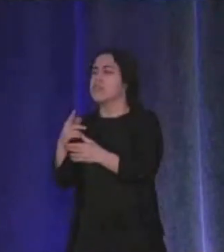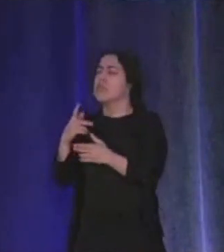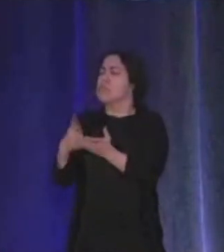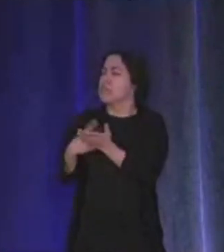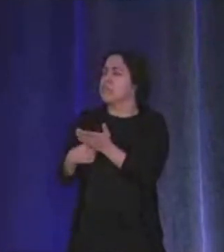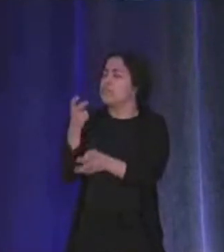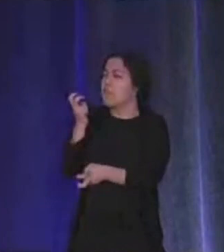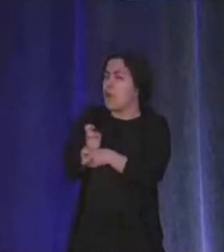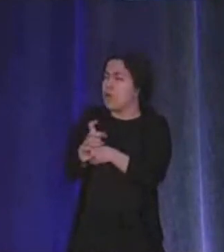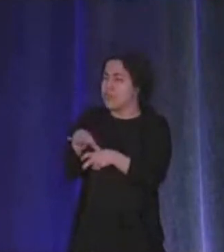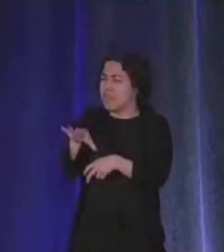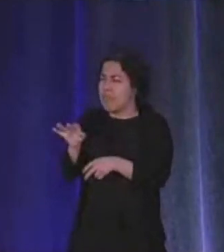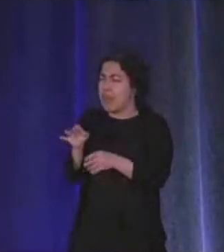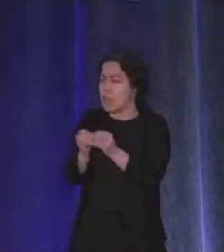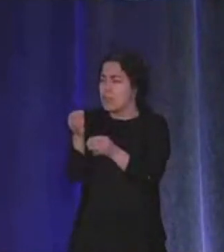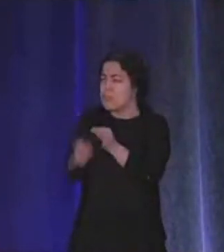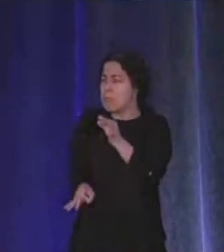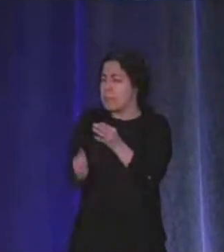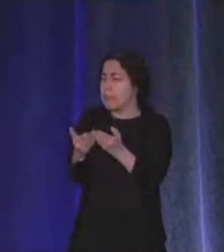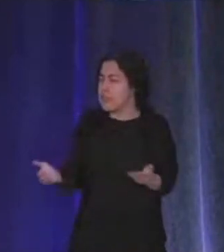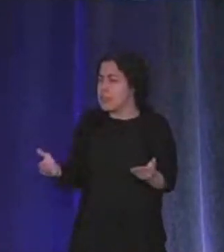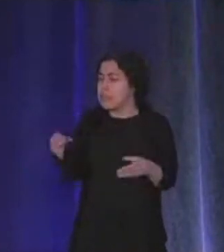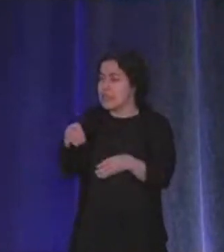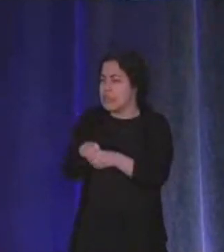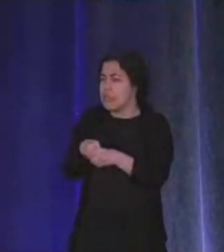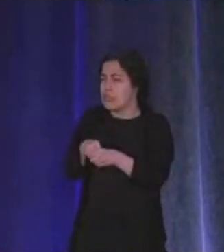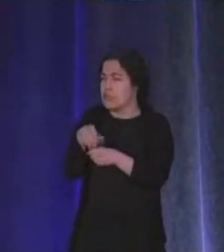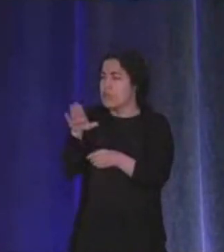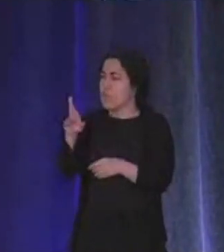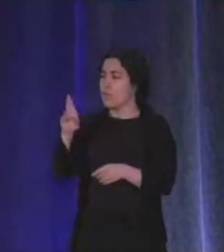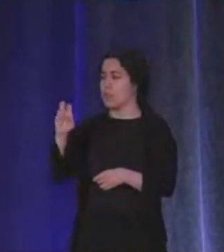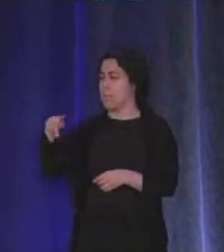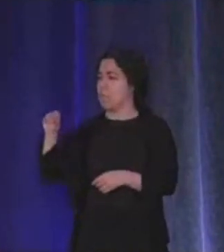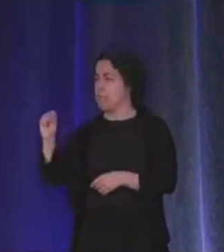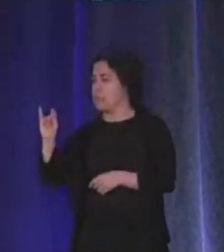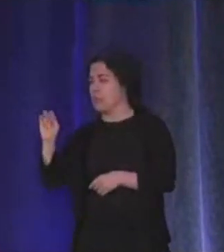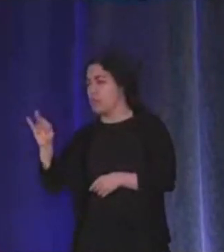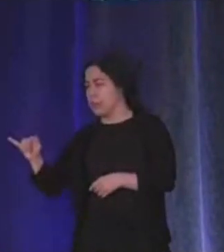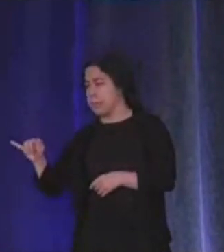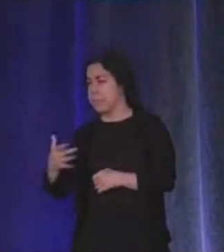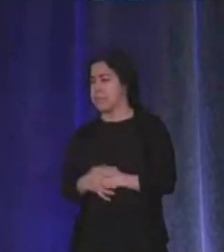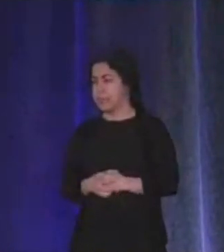sometimes even the simplest things within the repository.